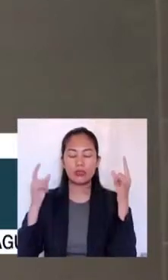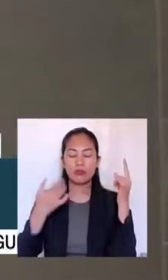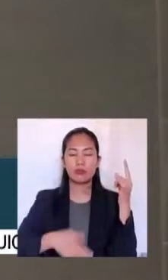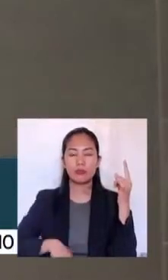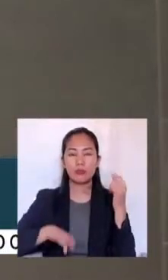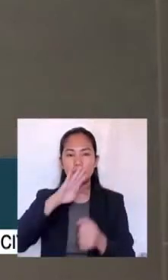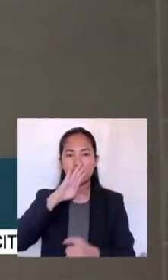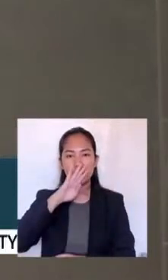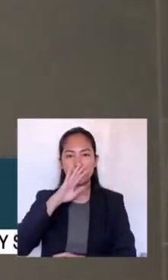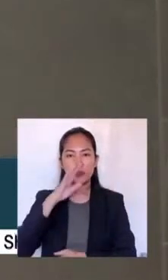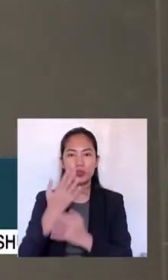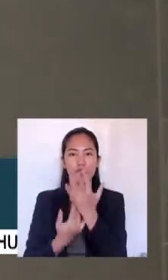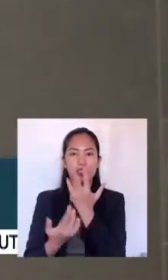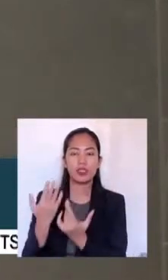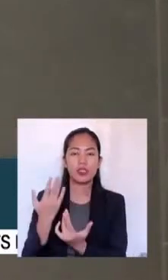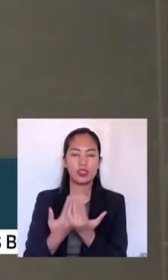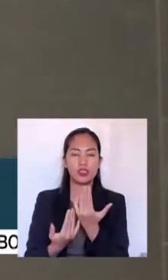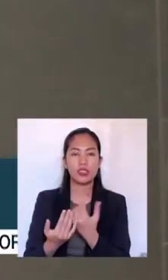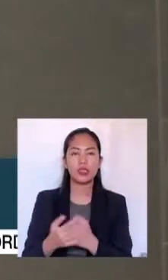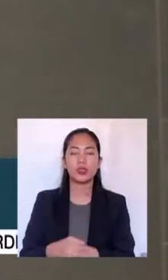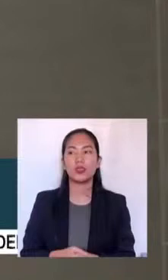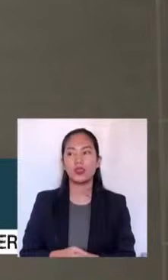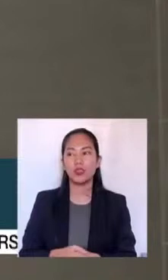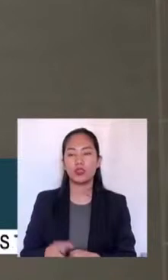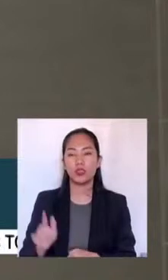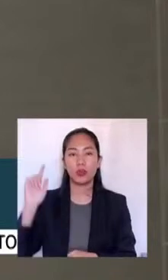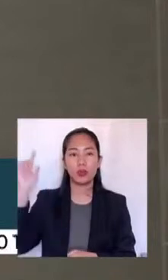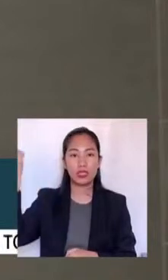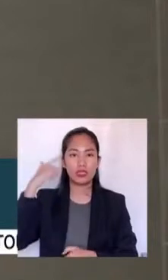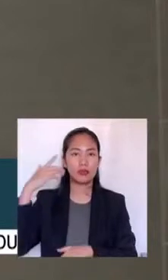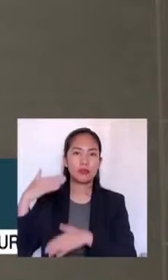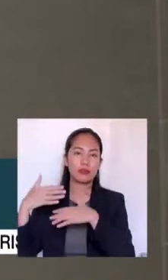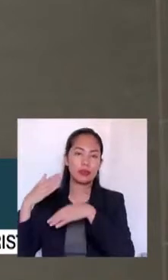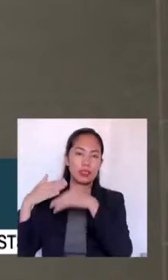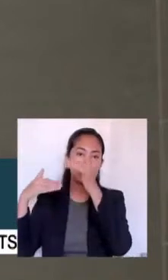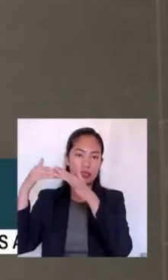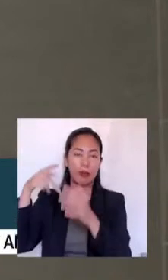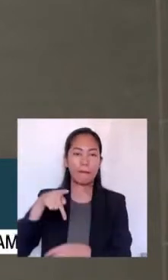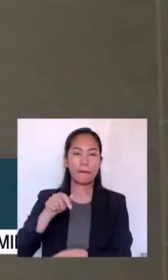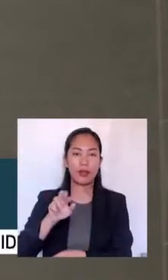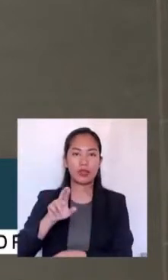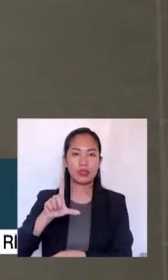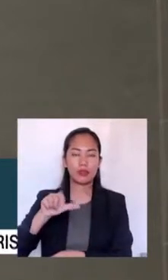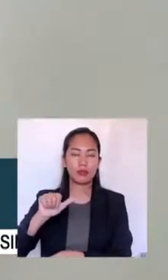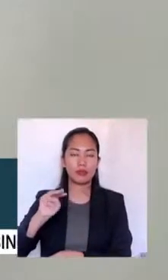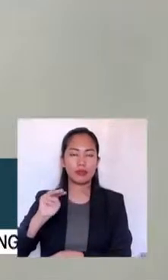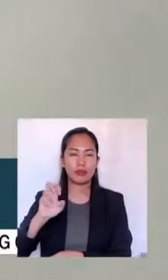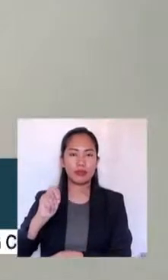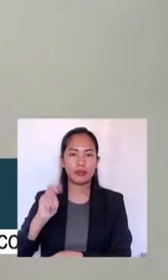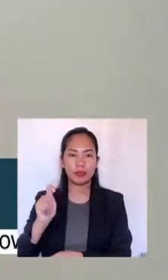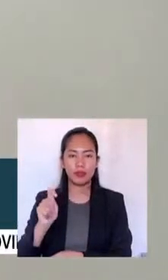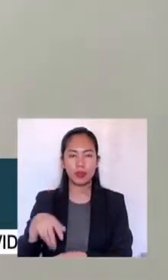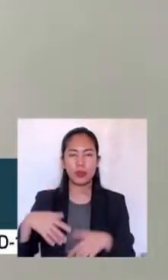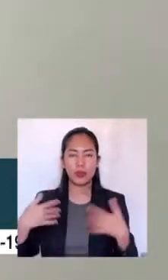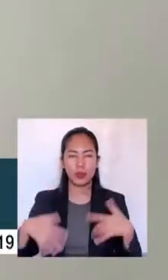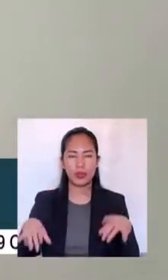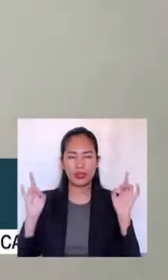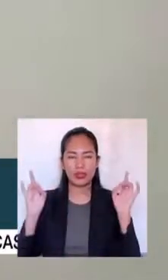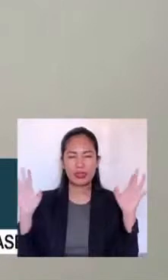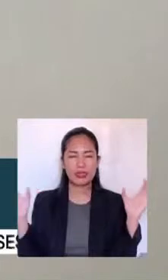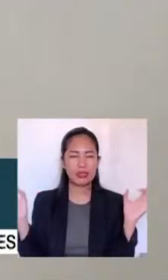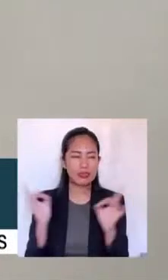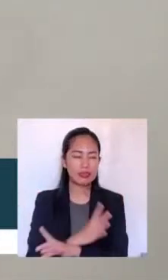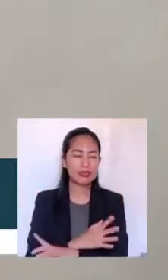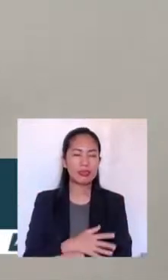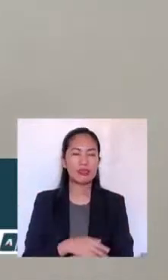of the National Assembly or Parliament is just really a terrible setback to